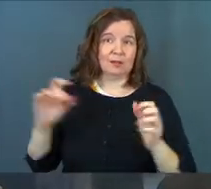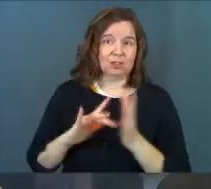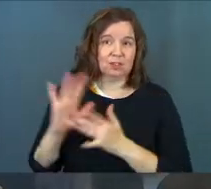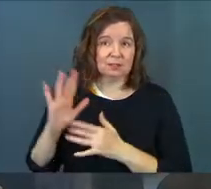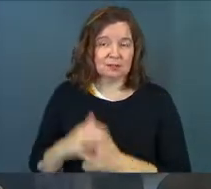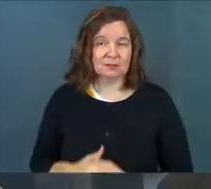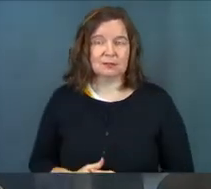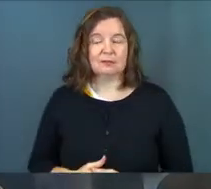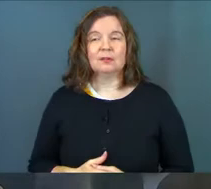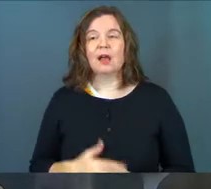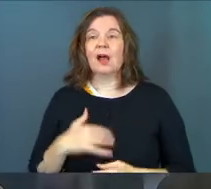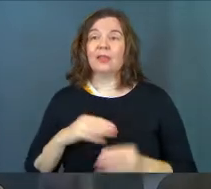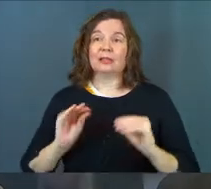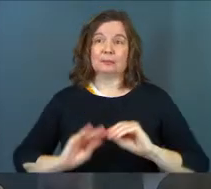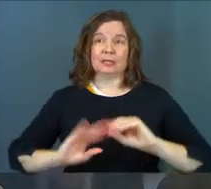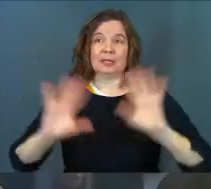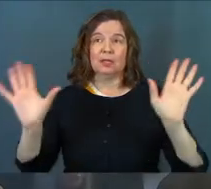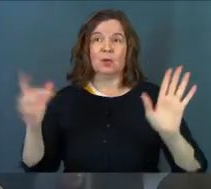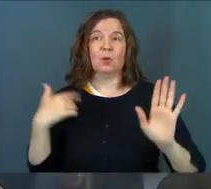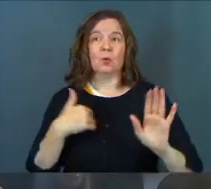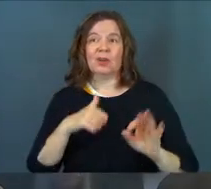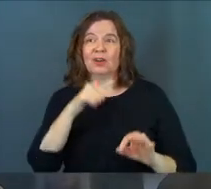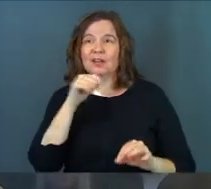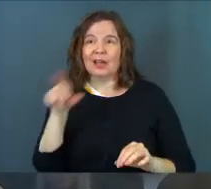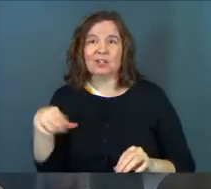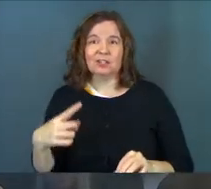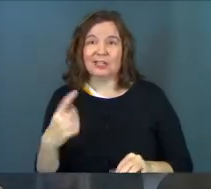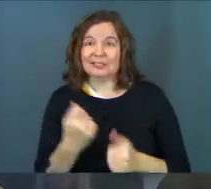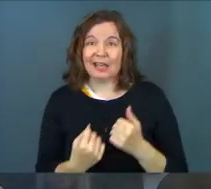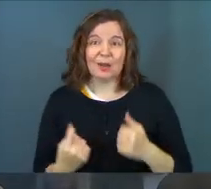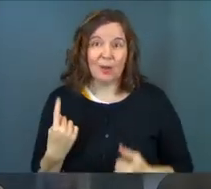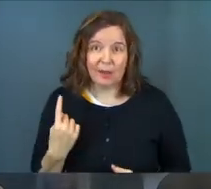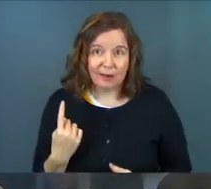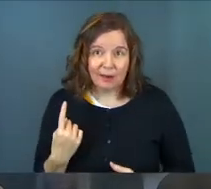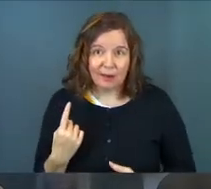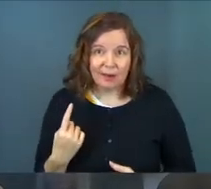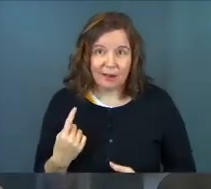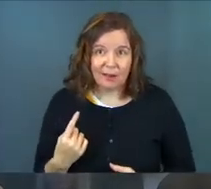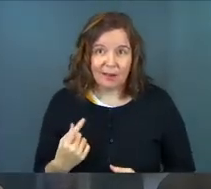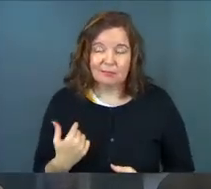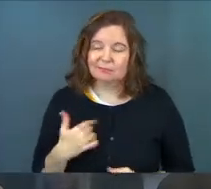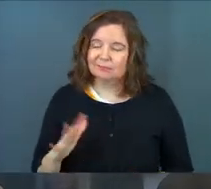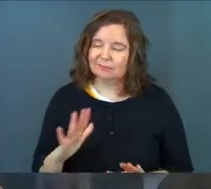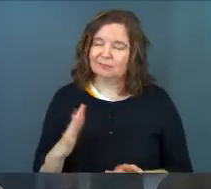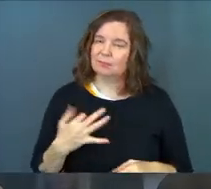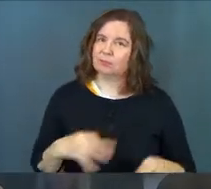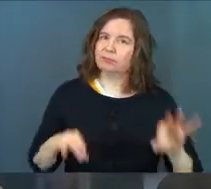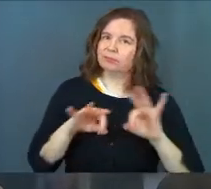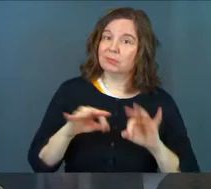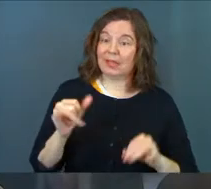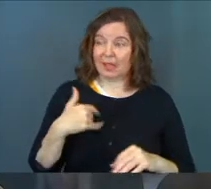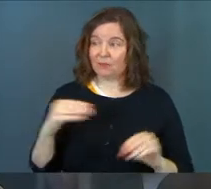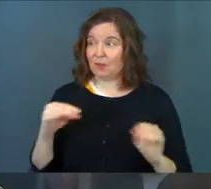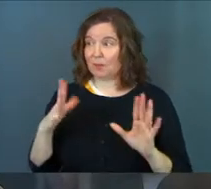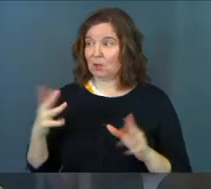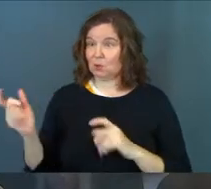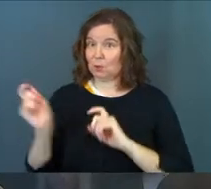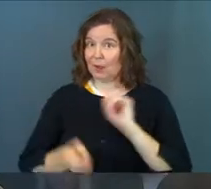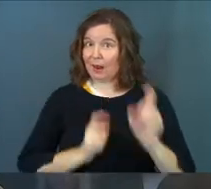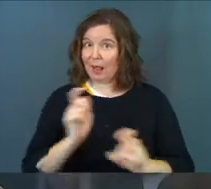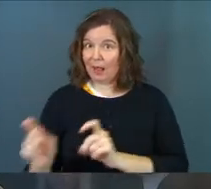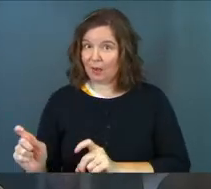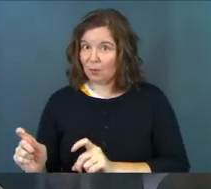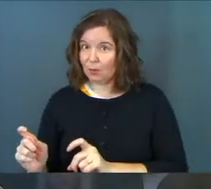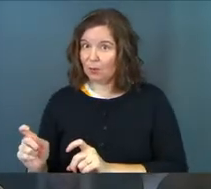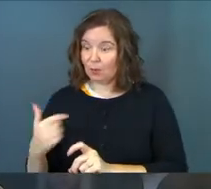Jesus. And let's be clear, we're not just anybody. Like, if you got some miracles to hand